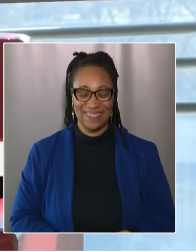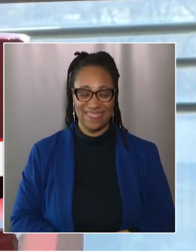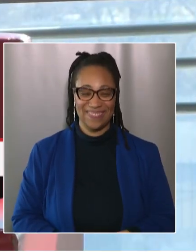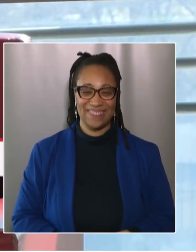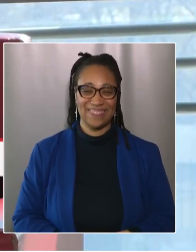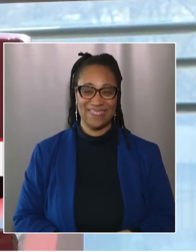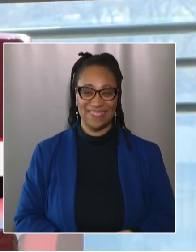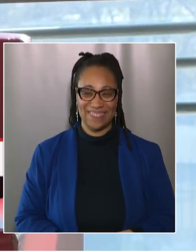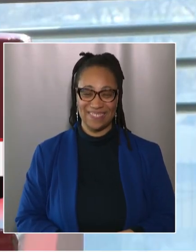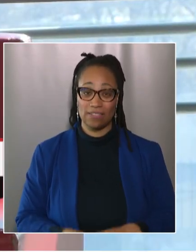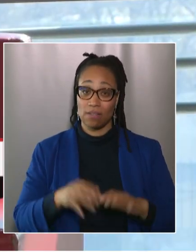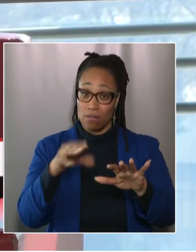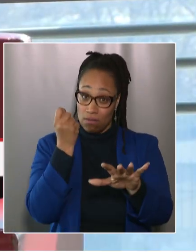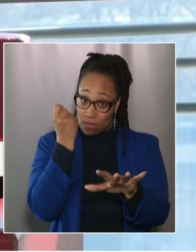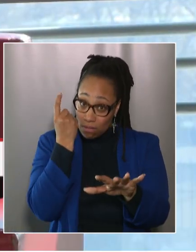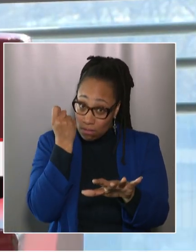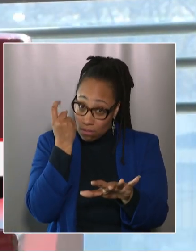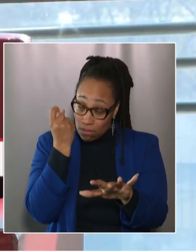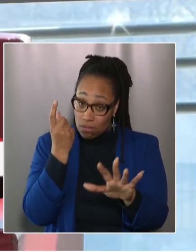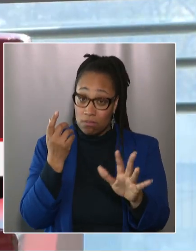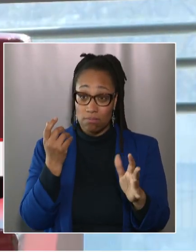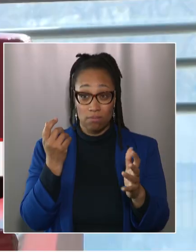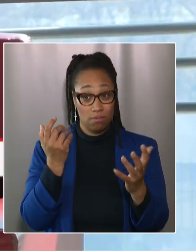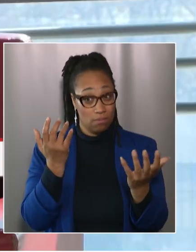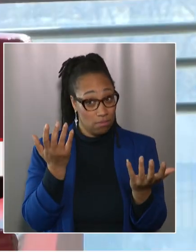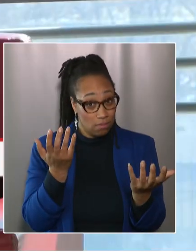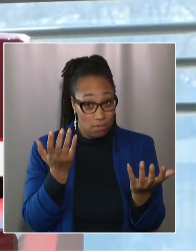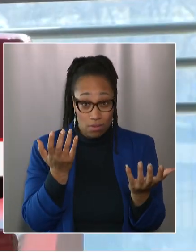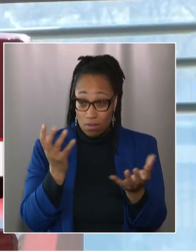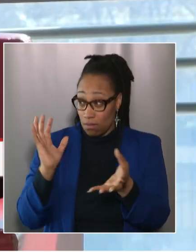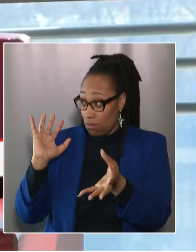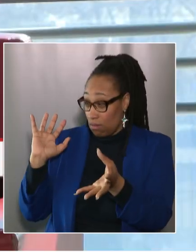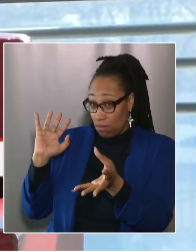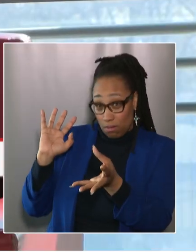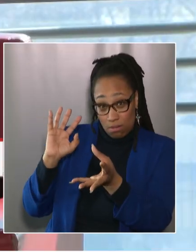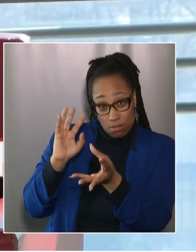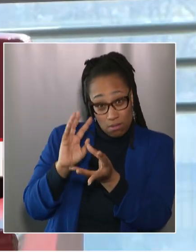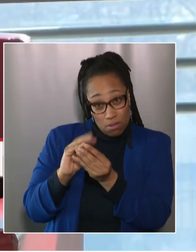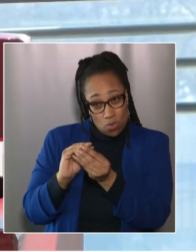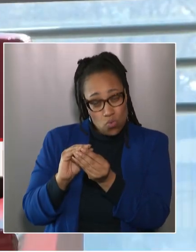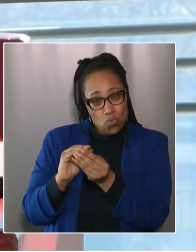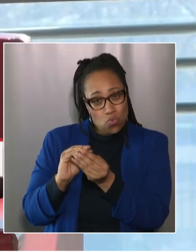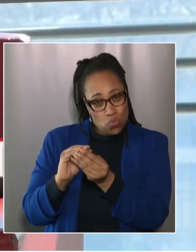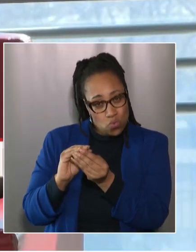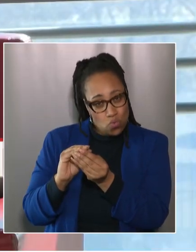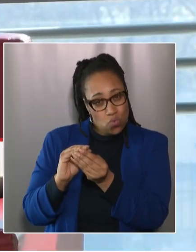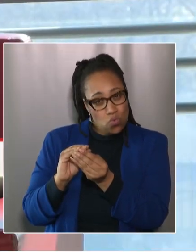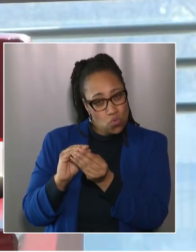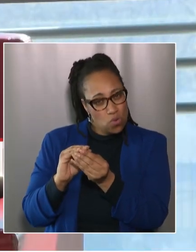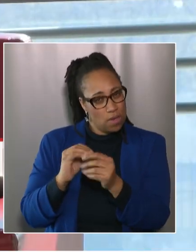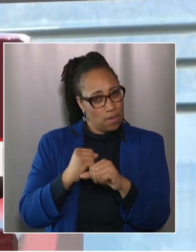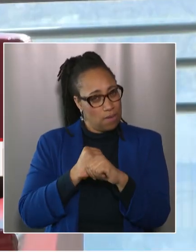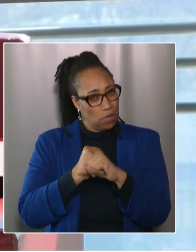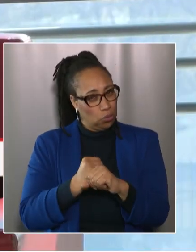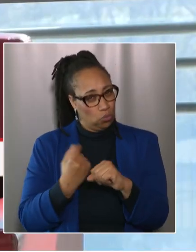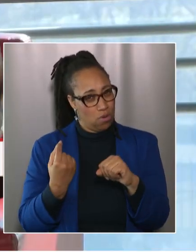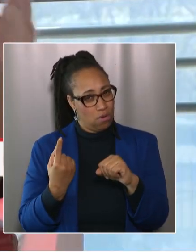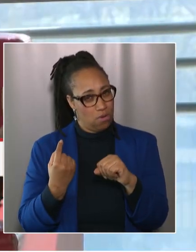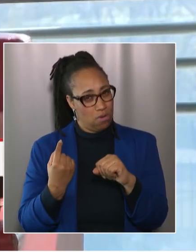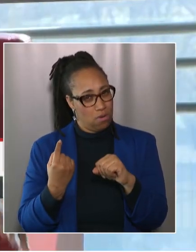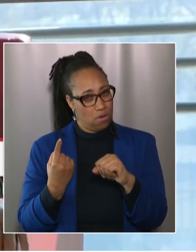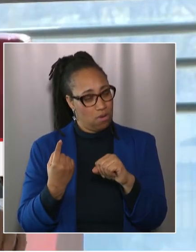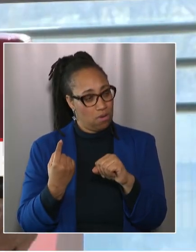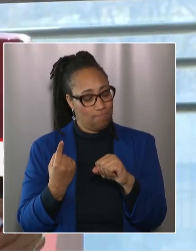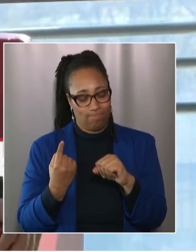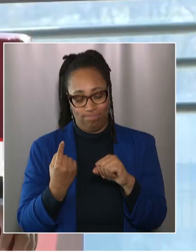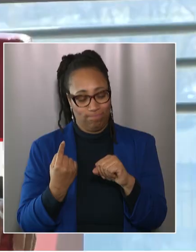But even with all of that, we have to now protect it and preserve it. And, all